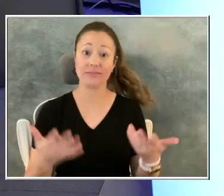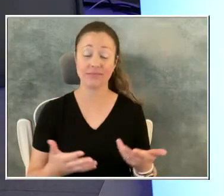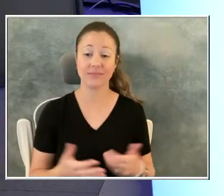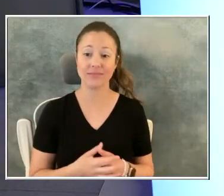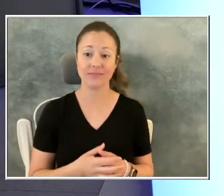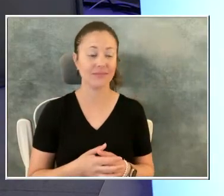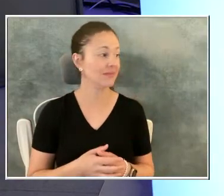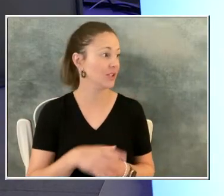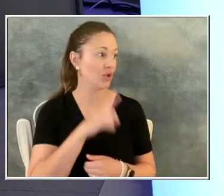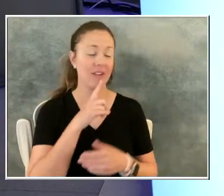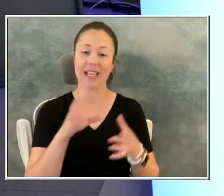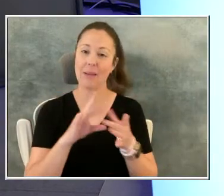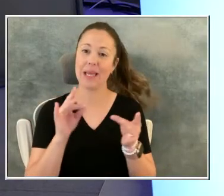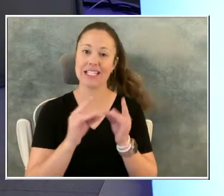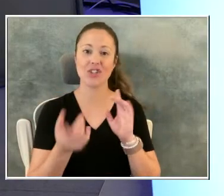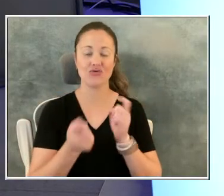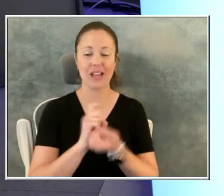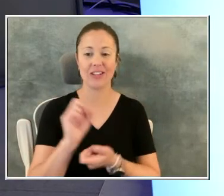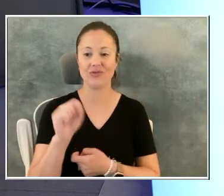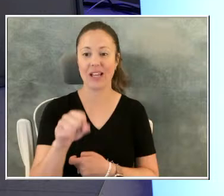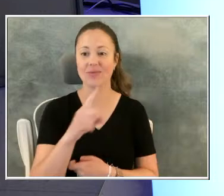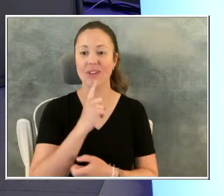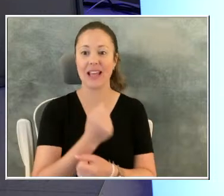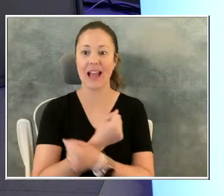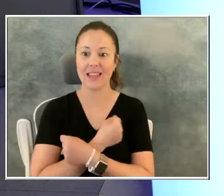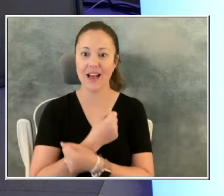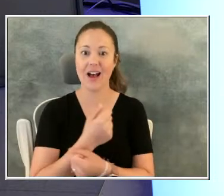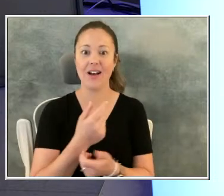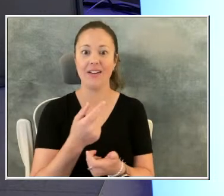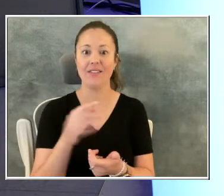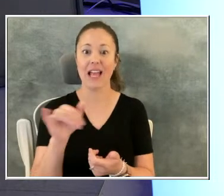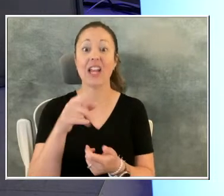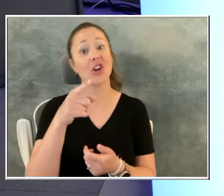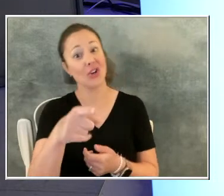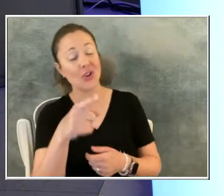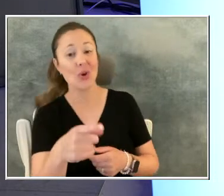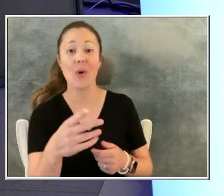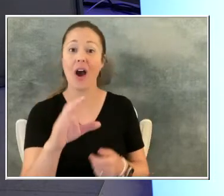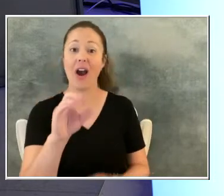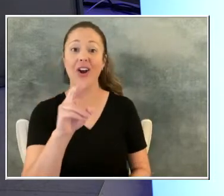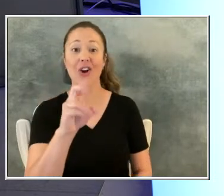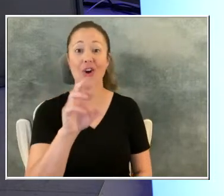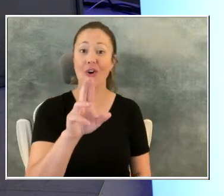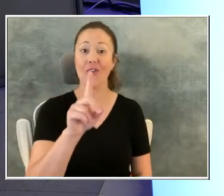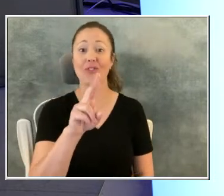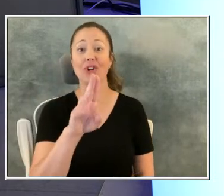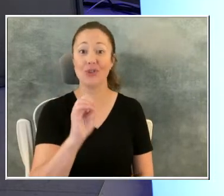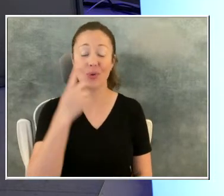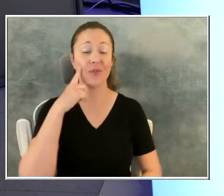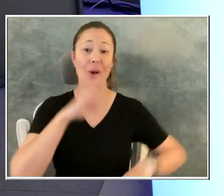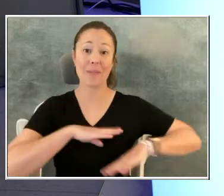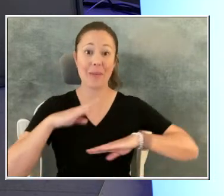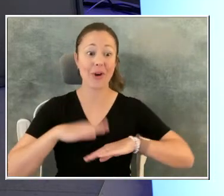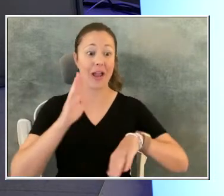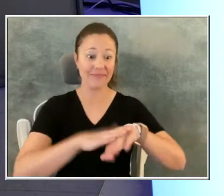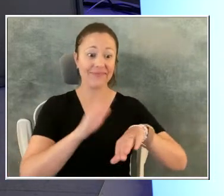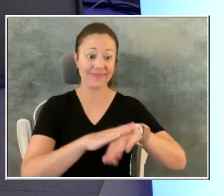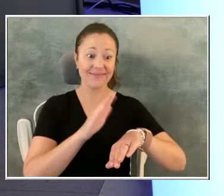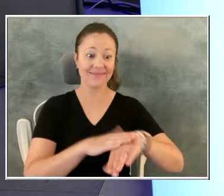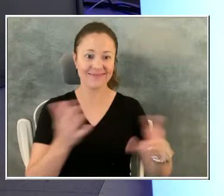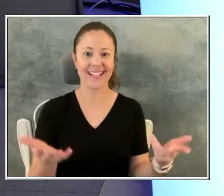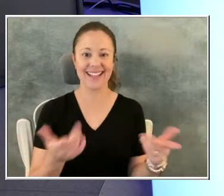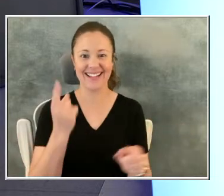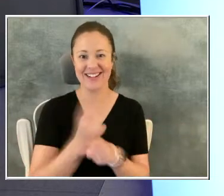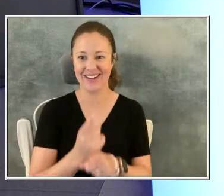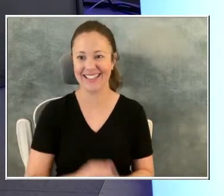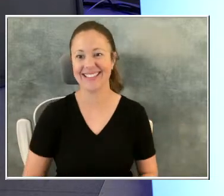messaging is changing. And yeah, I do love those big flashing red warnings that you are overdue for your mammogram that come across. They do not they don't let you slide very easily.